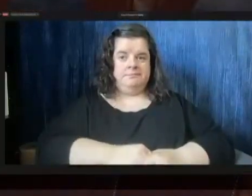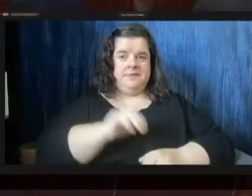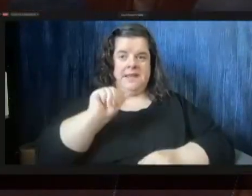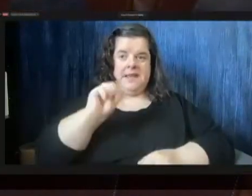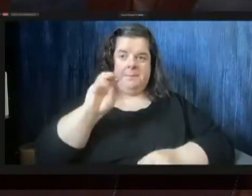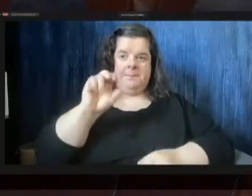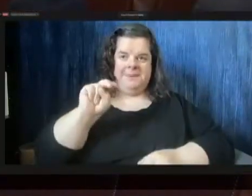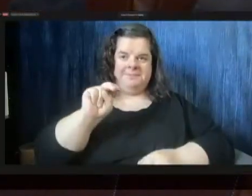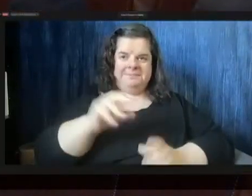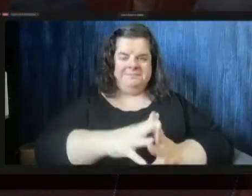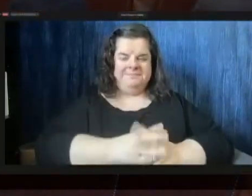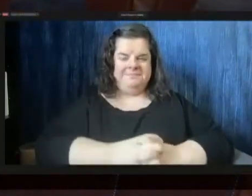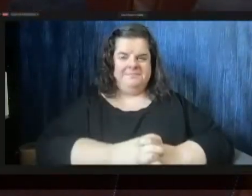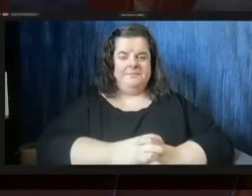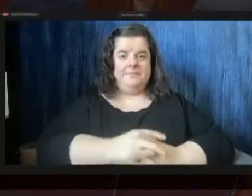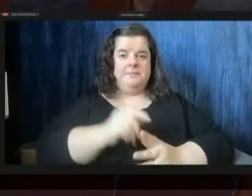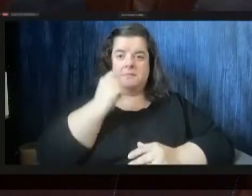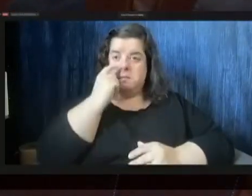Thank you.